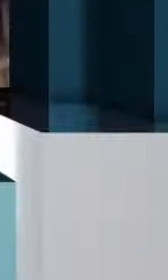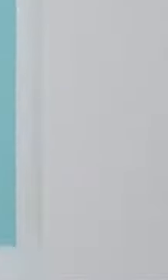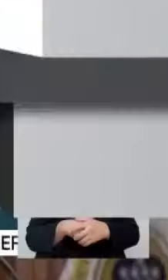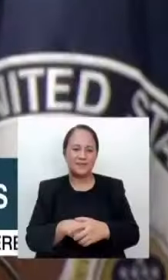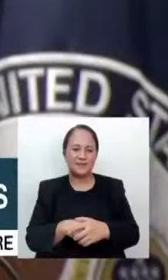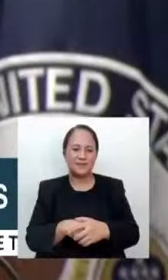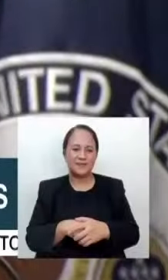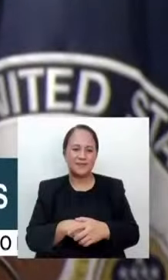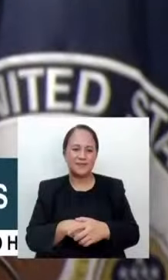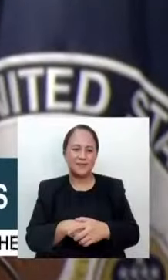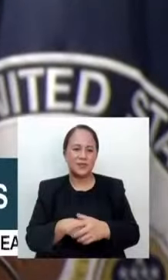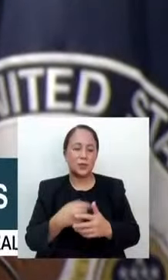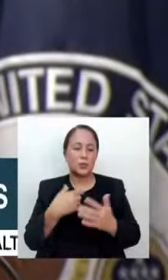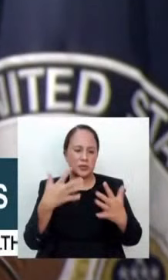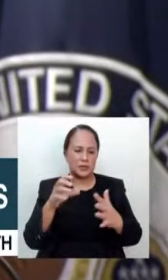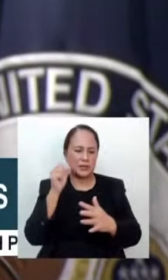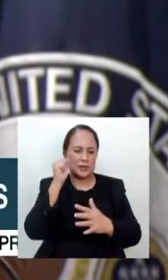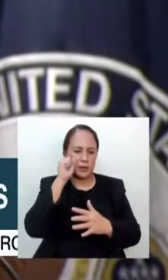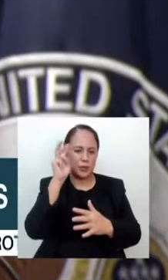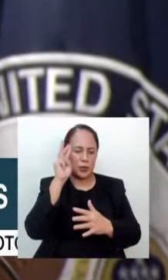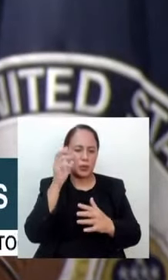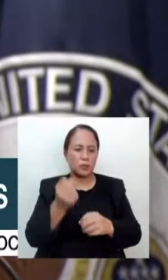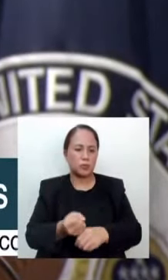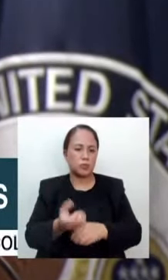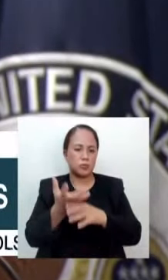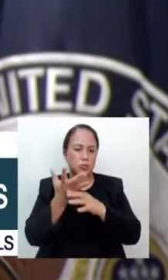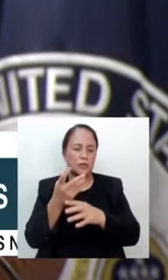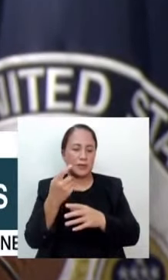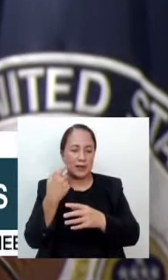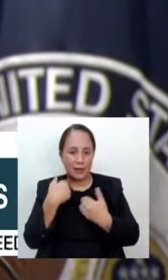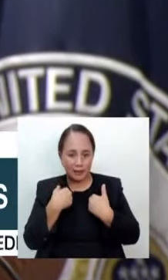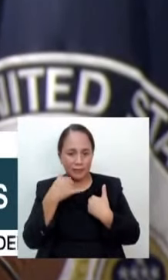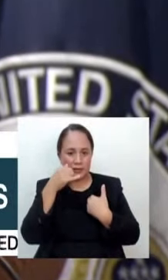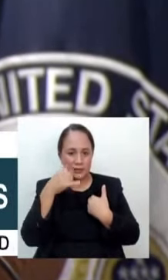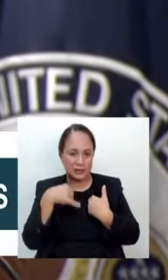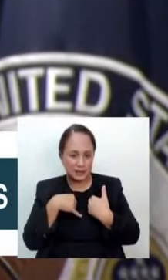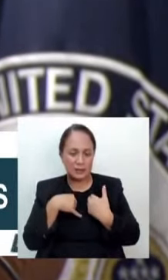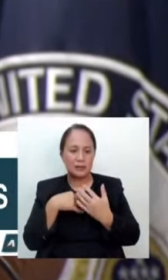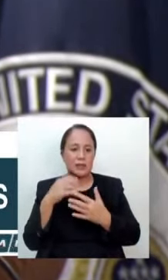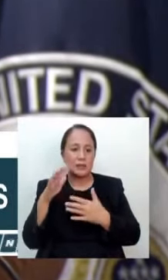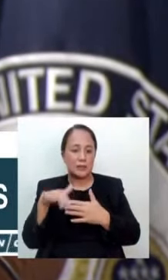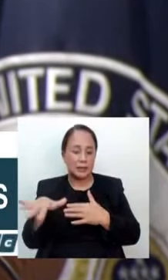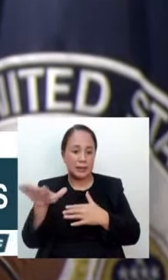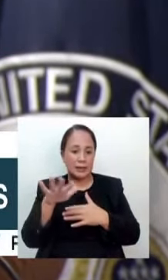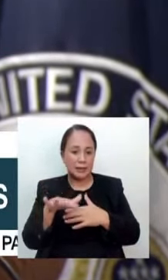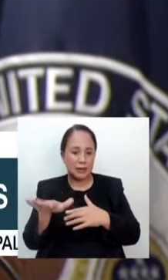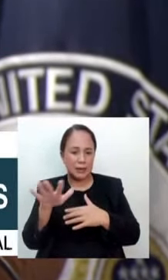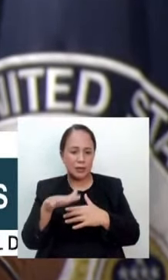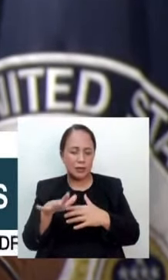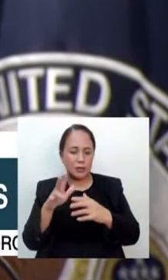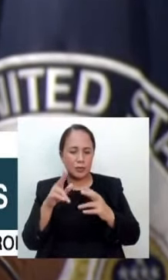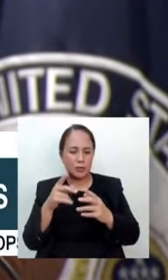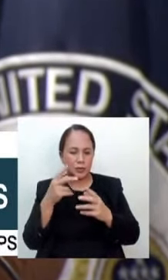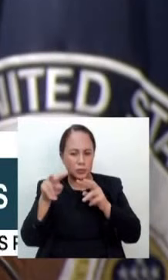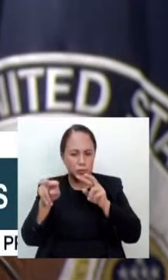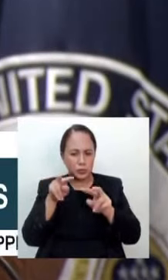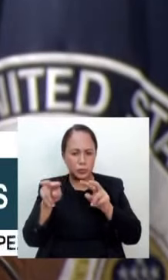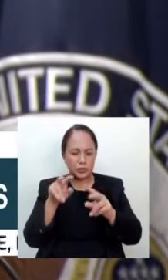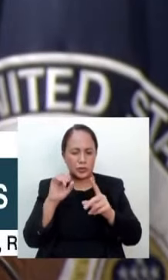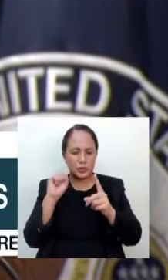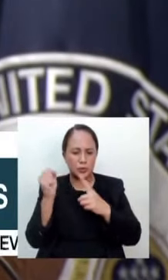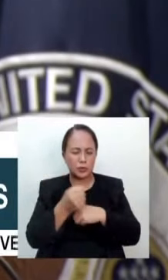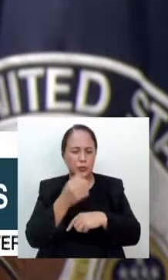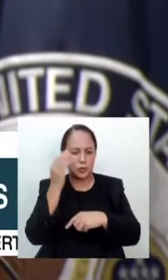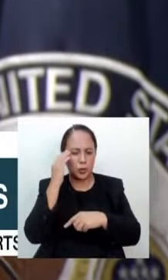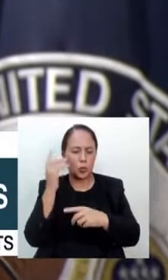We are aware of the explosions that occurred yesterday in Transnistria. We're closely monitoring the situation as we determine what